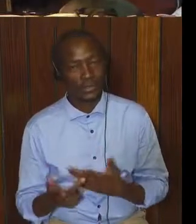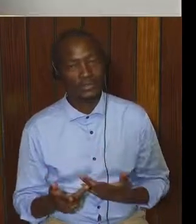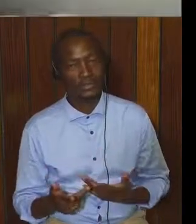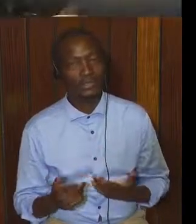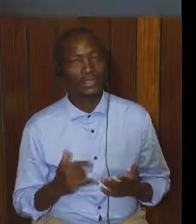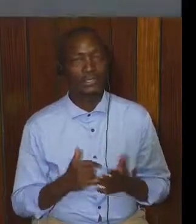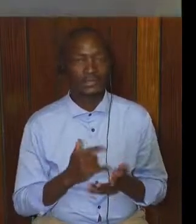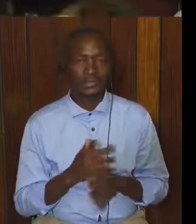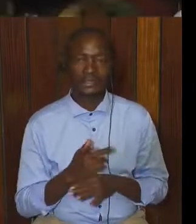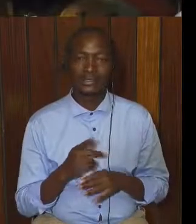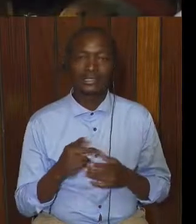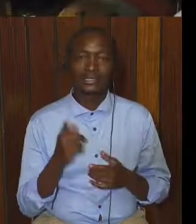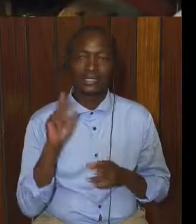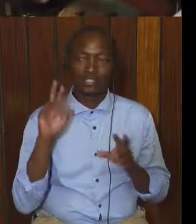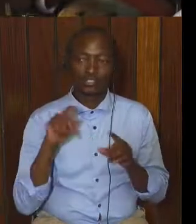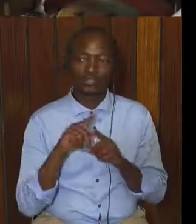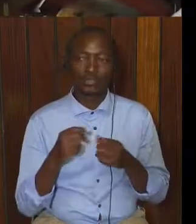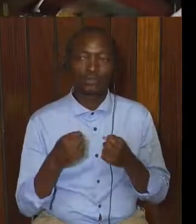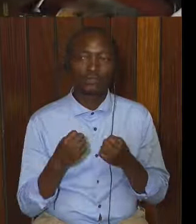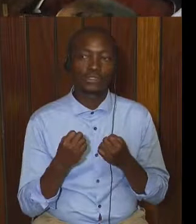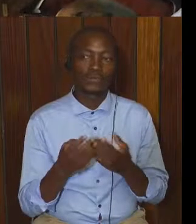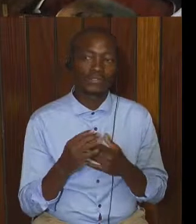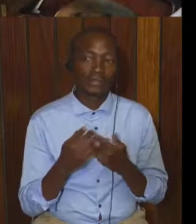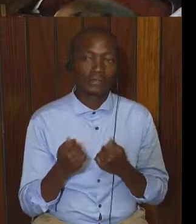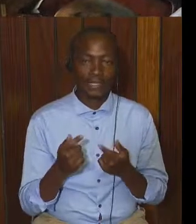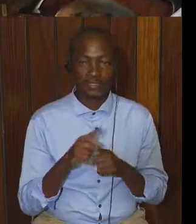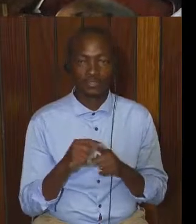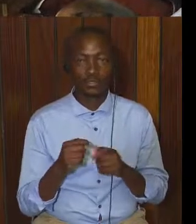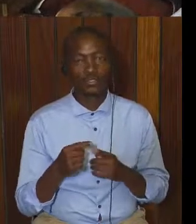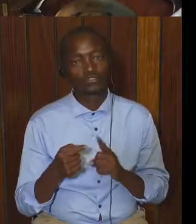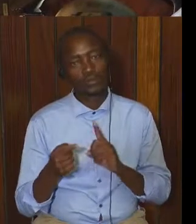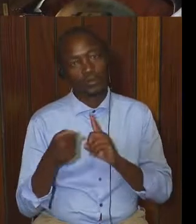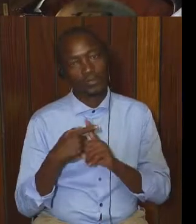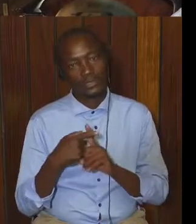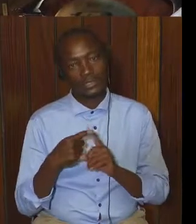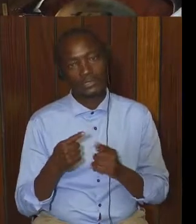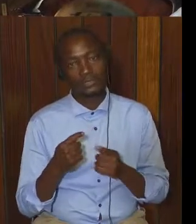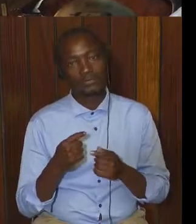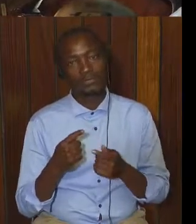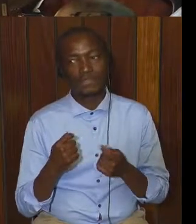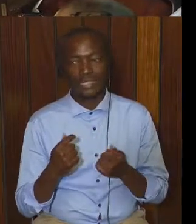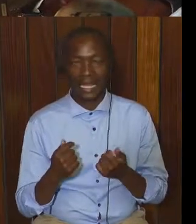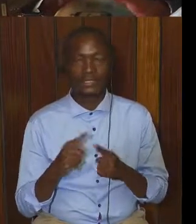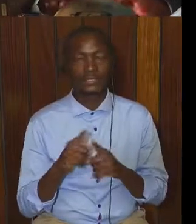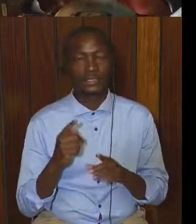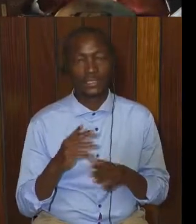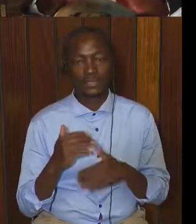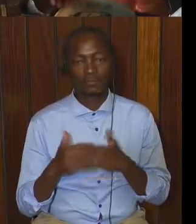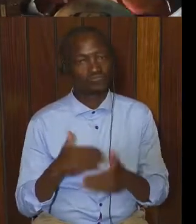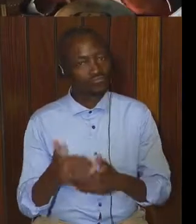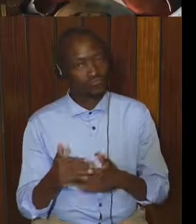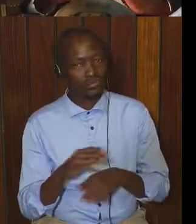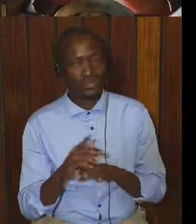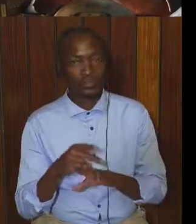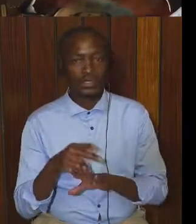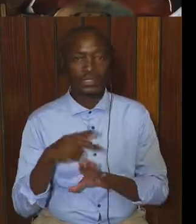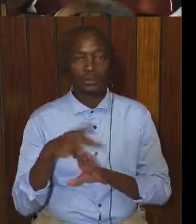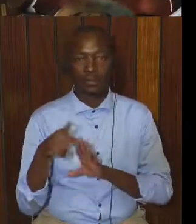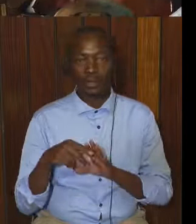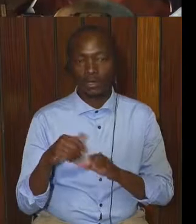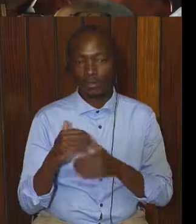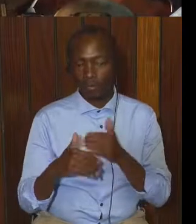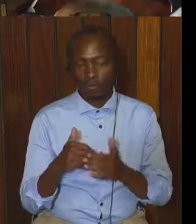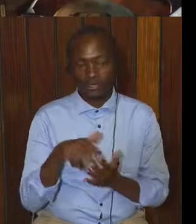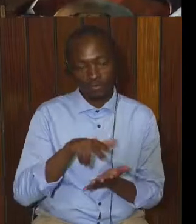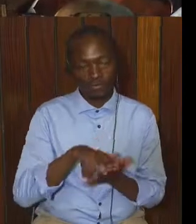just a matter of giving them money for them to be on a positive cash flow to expedite the project. But we have done with the process of approval